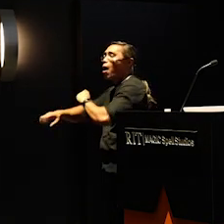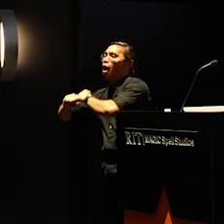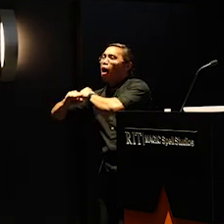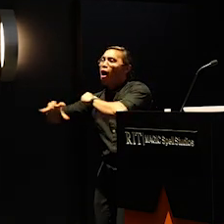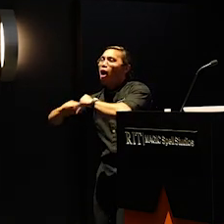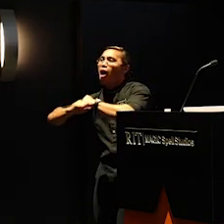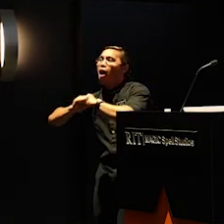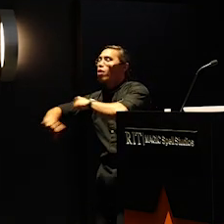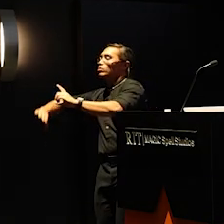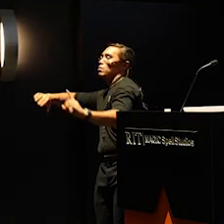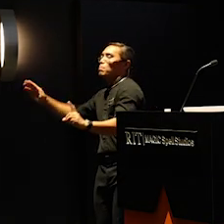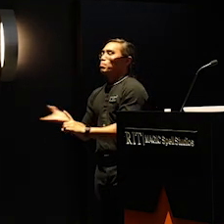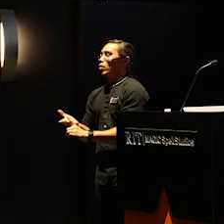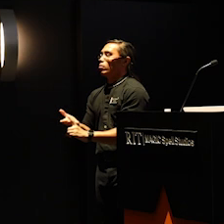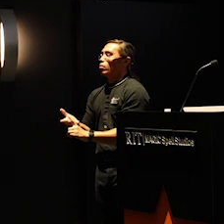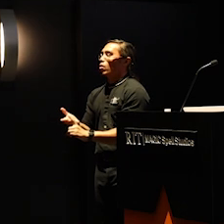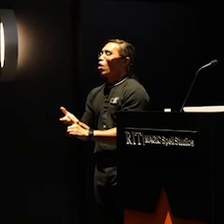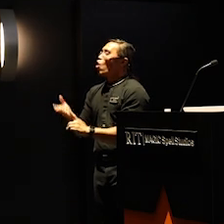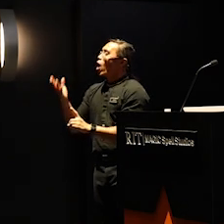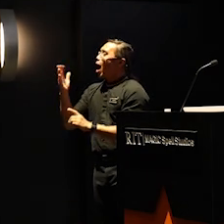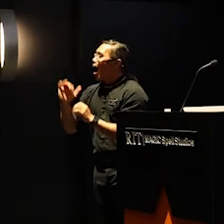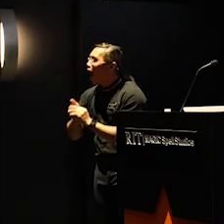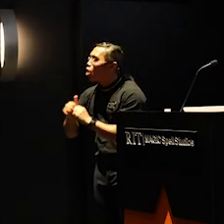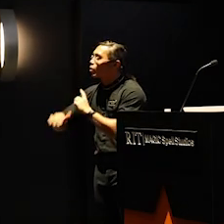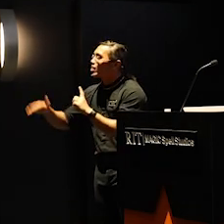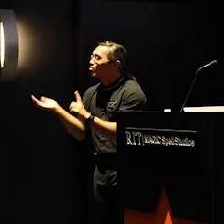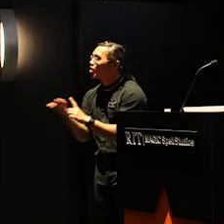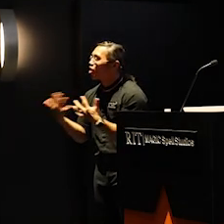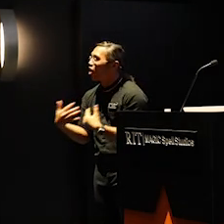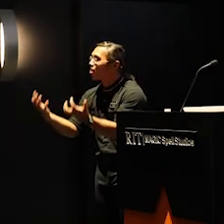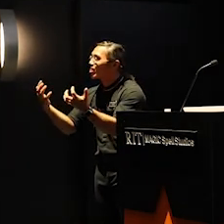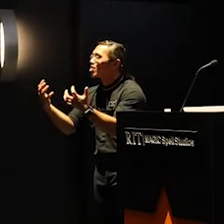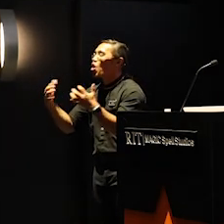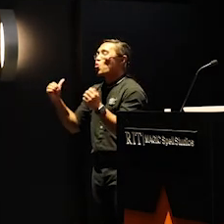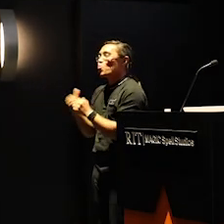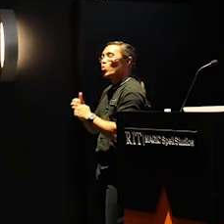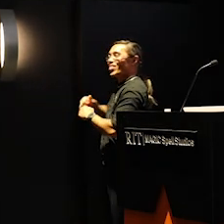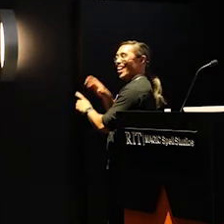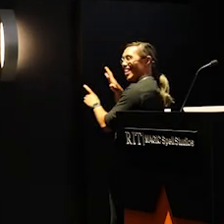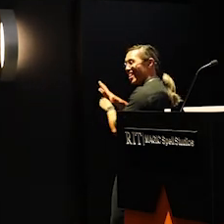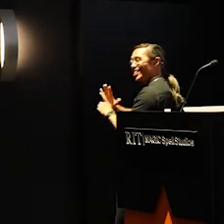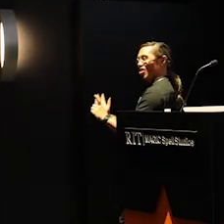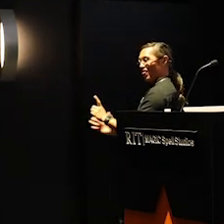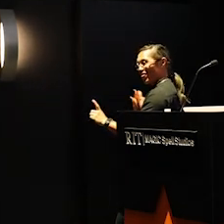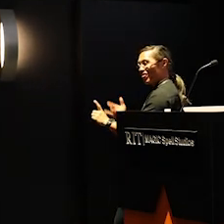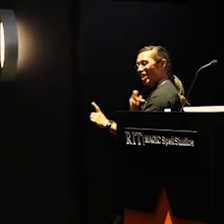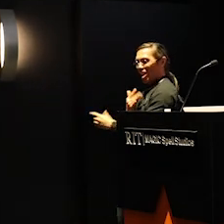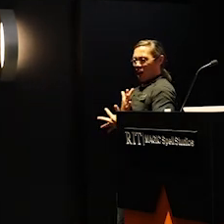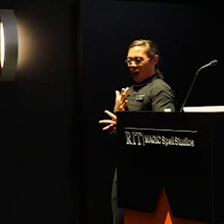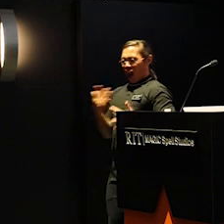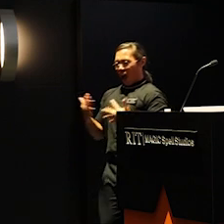buy-in. And they're not gonna think so much about paying for it. If they walk into the restaurant like, hey, you see, here you go, beer's